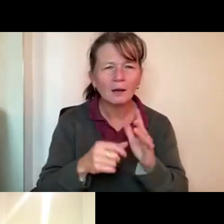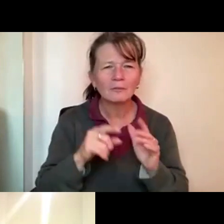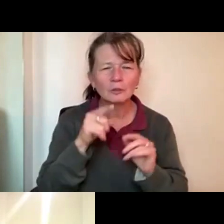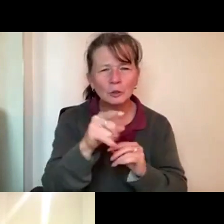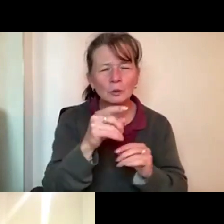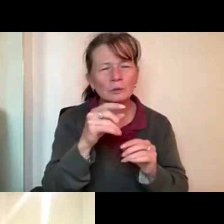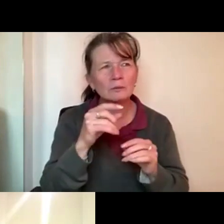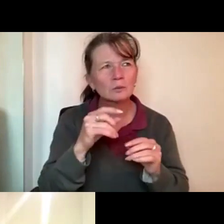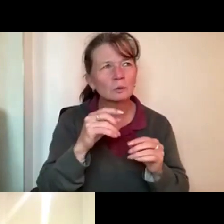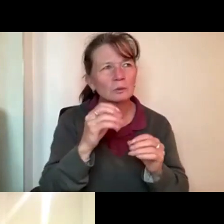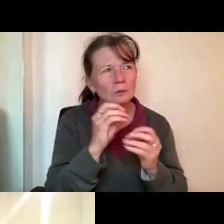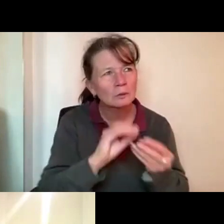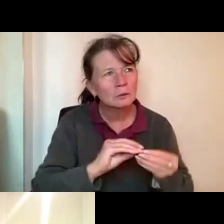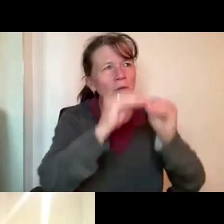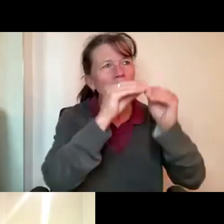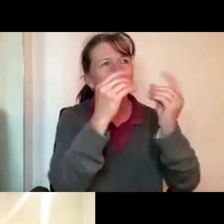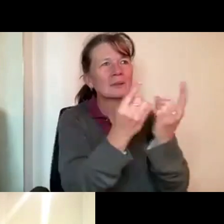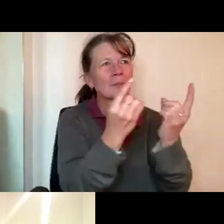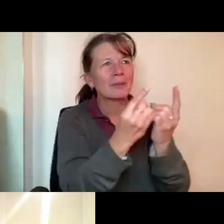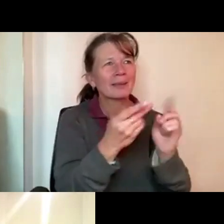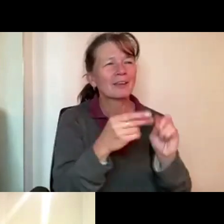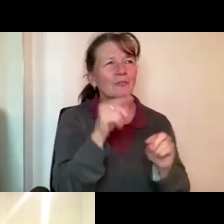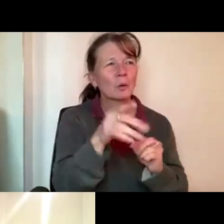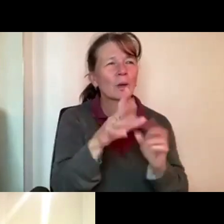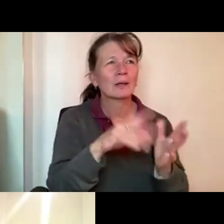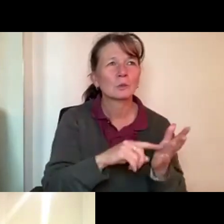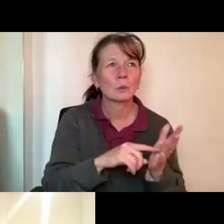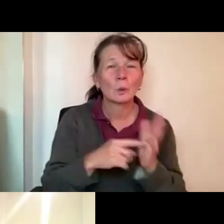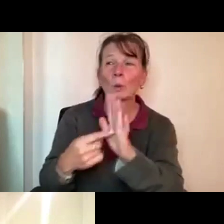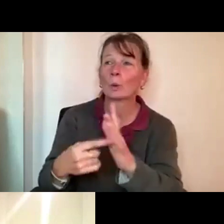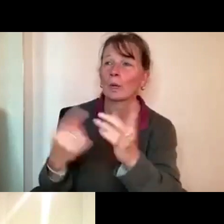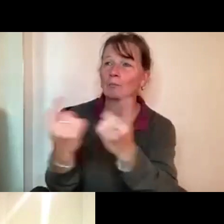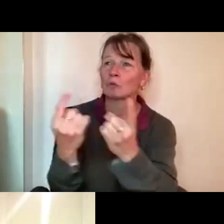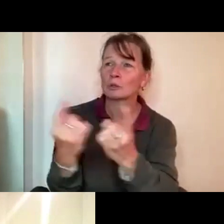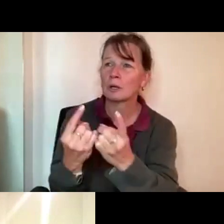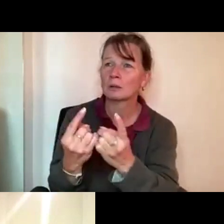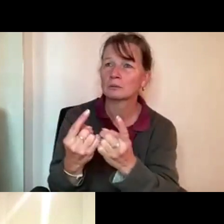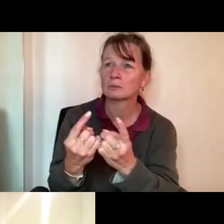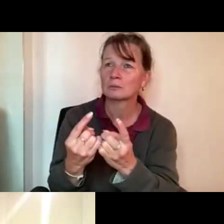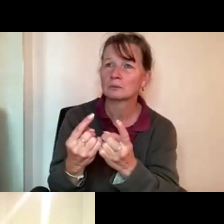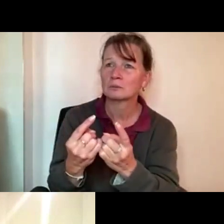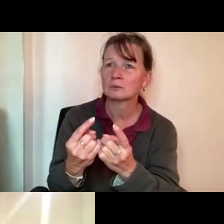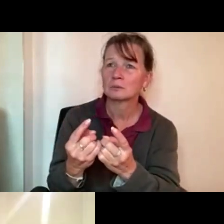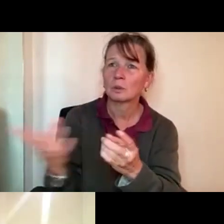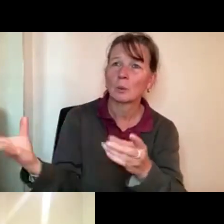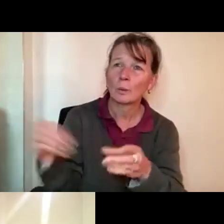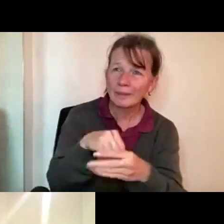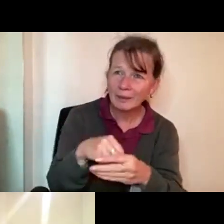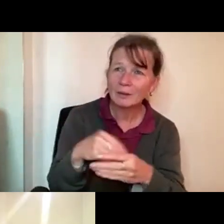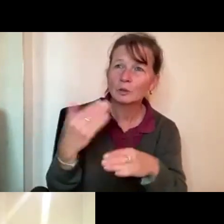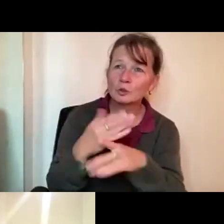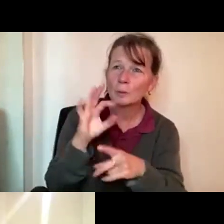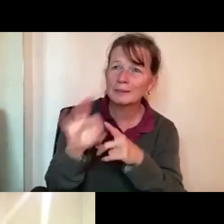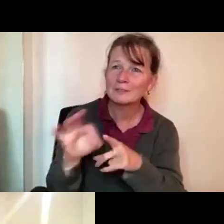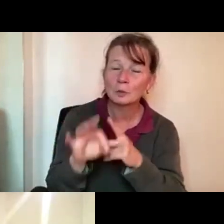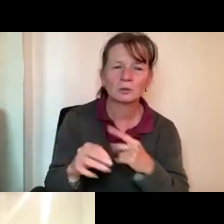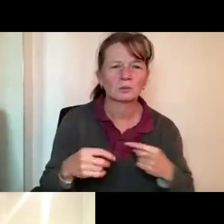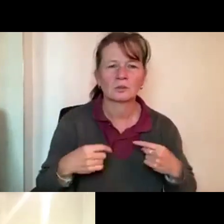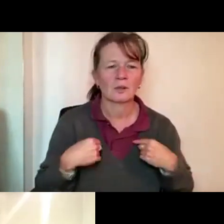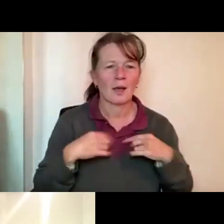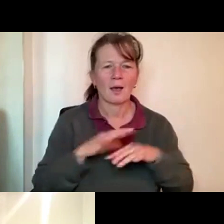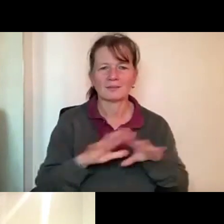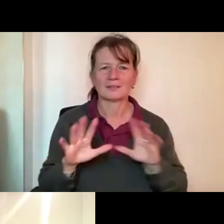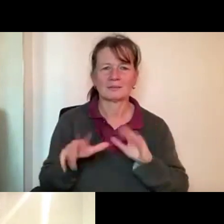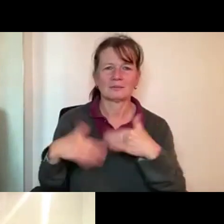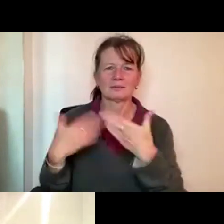something if you have to essentially present a product in a job interview. Yeah, so I didn't present that at all. I mean, the interview was